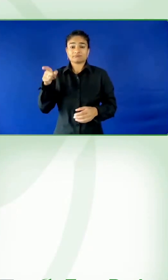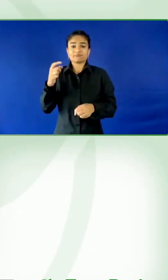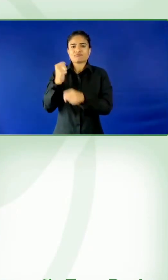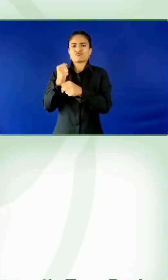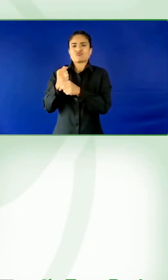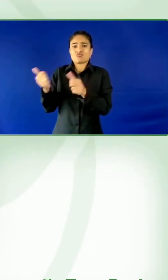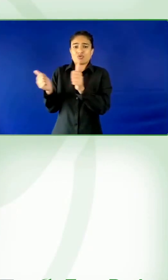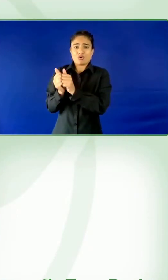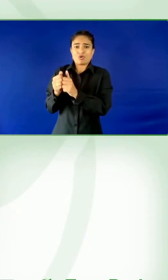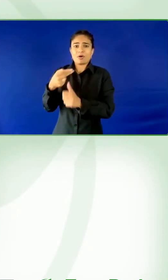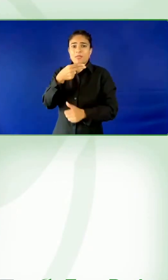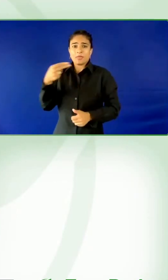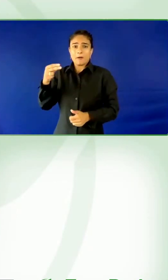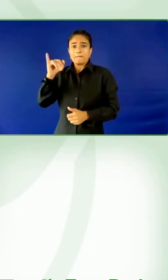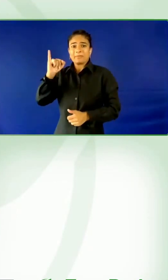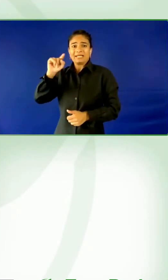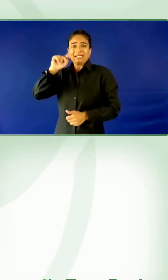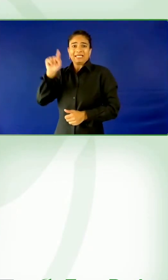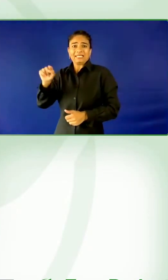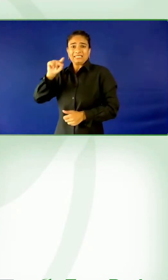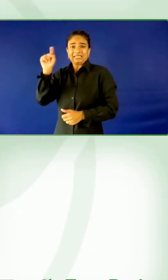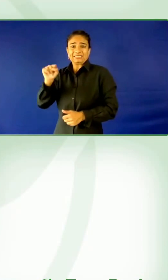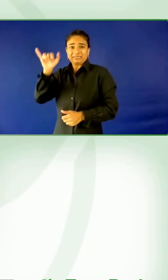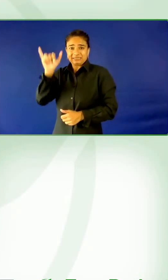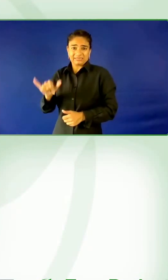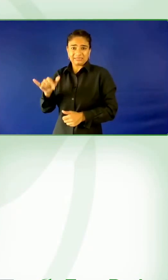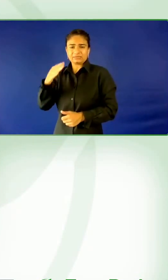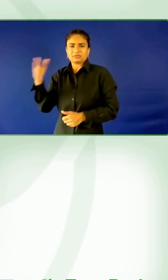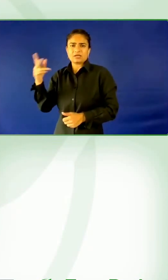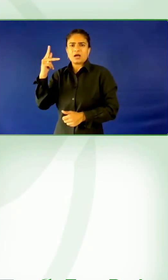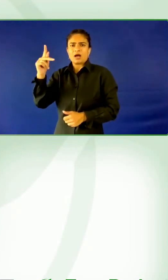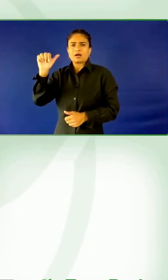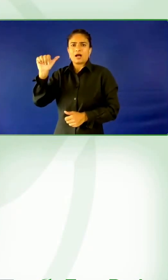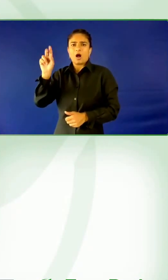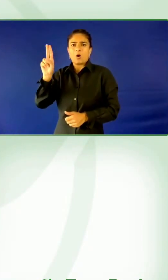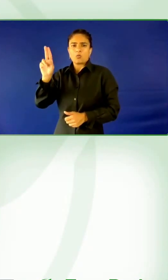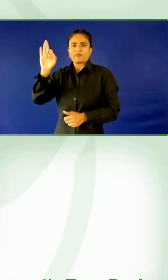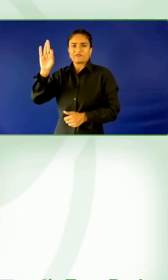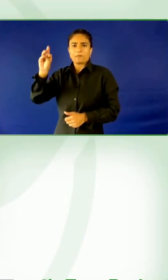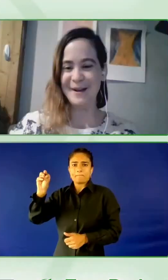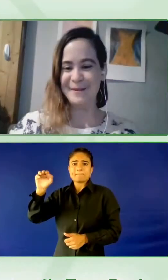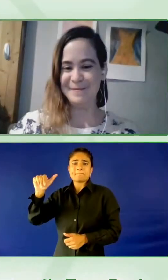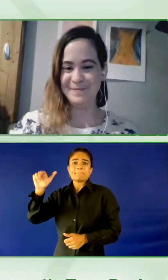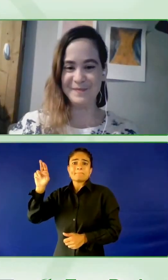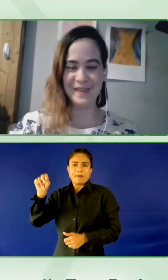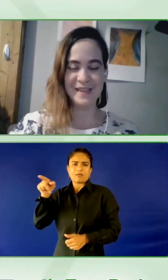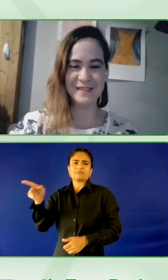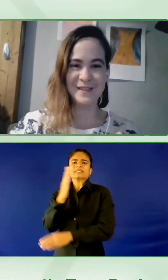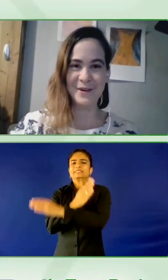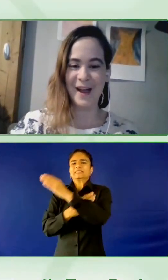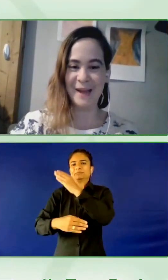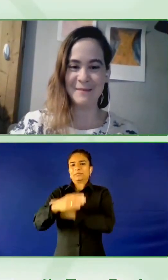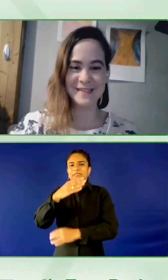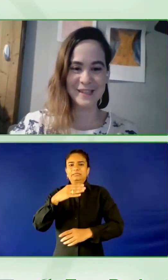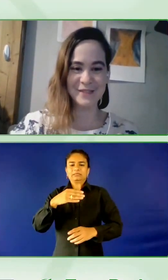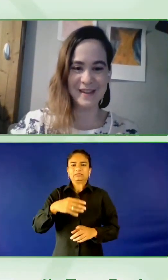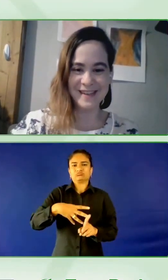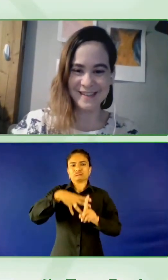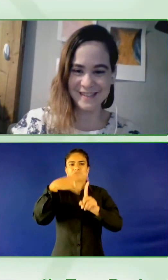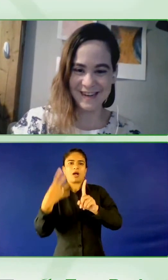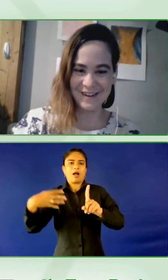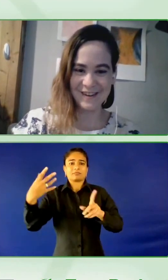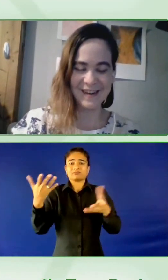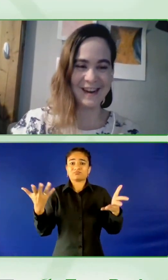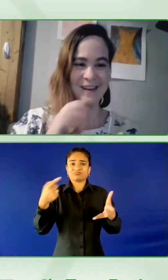Hi, thanks for having me. It's really early in the morning in Philadelphia, PA. So I'm a